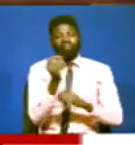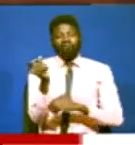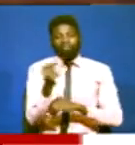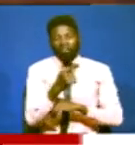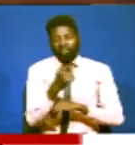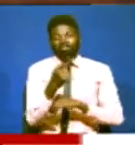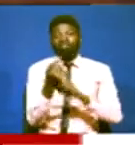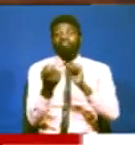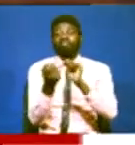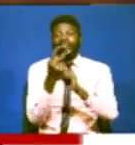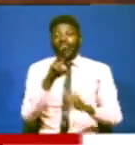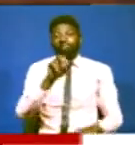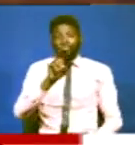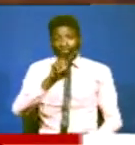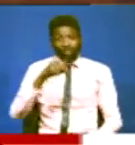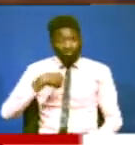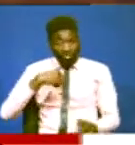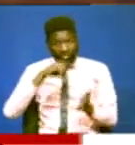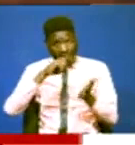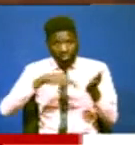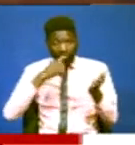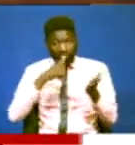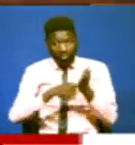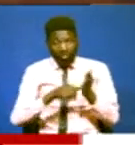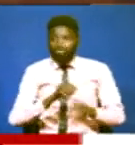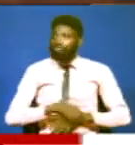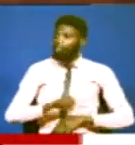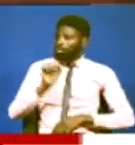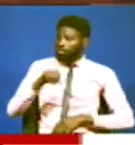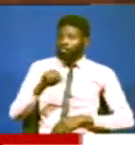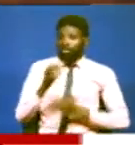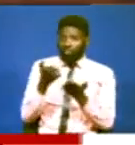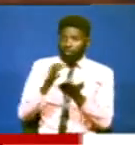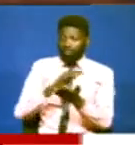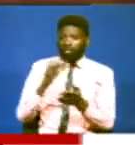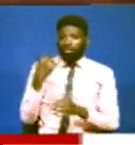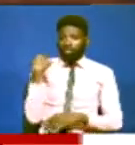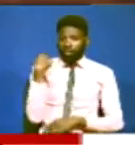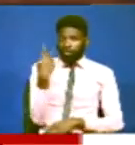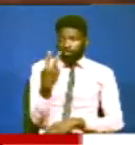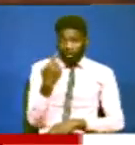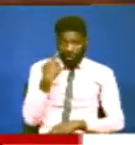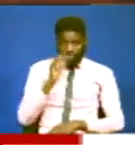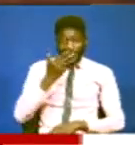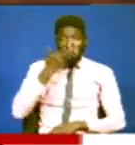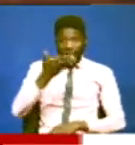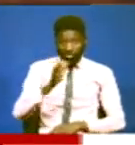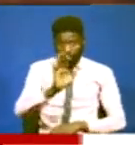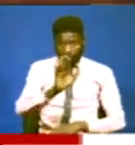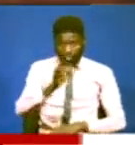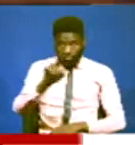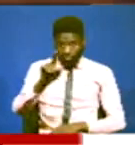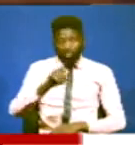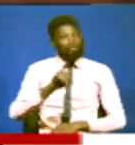2022. Do I read the letter? It's page number 2, the same document. Just look. Yes. Yes, you see that. That's your response. This is my response. Very